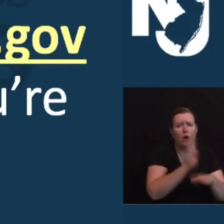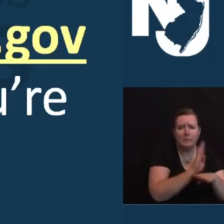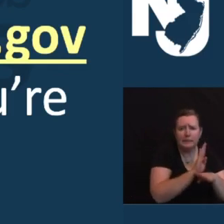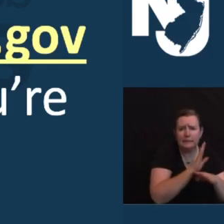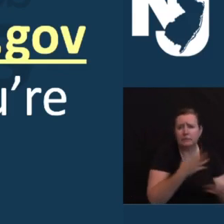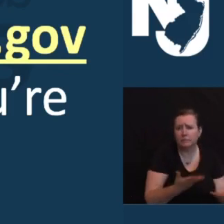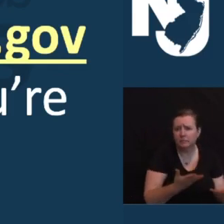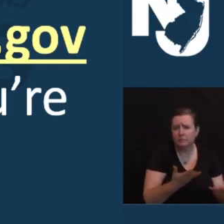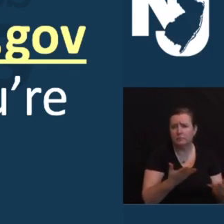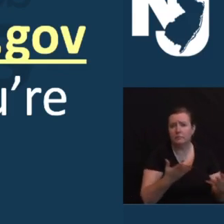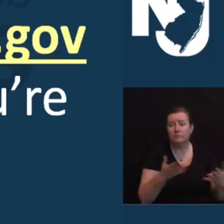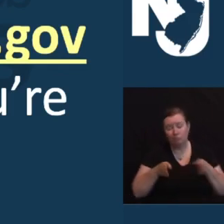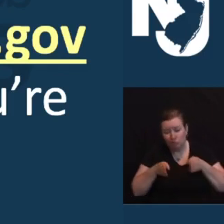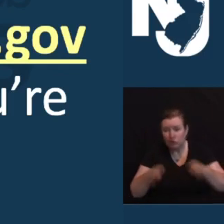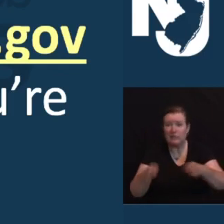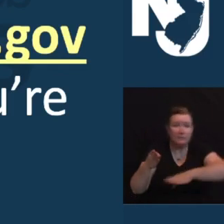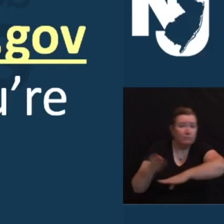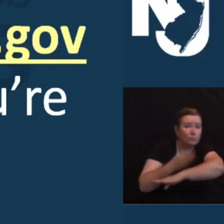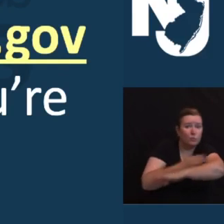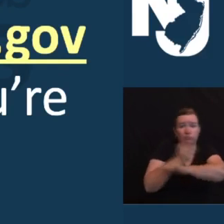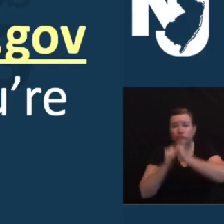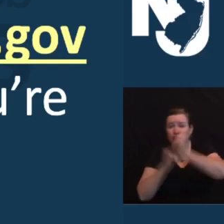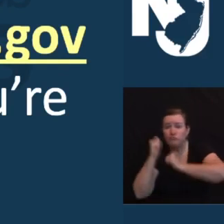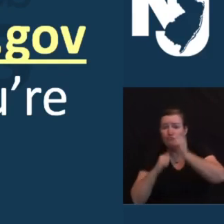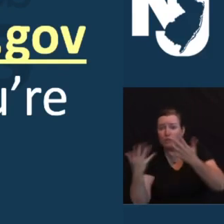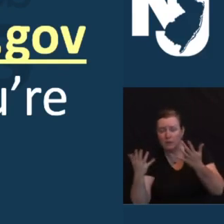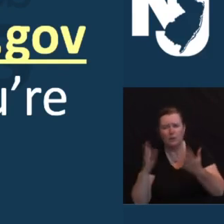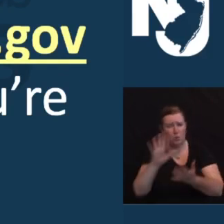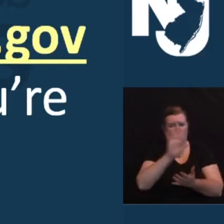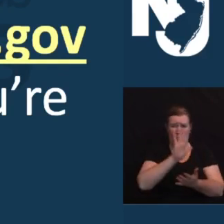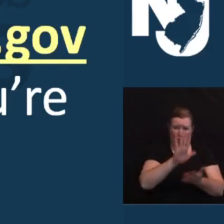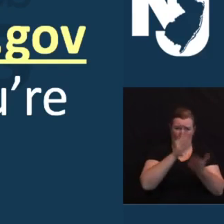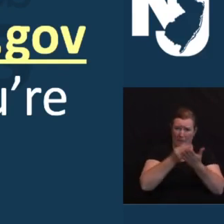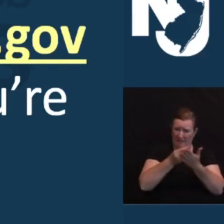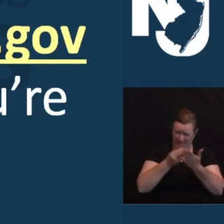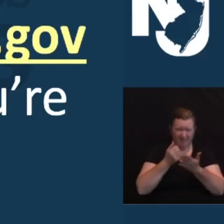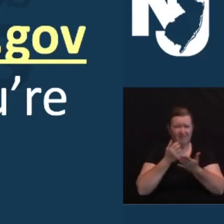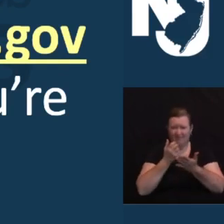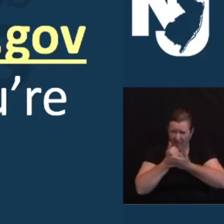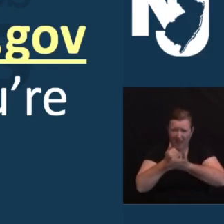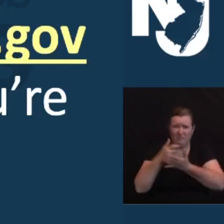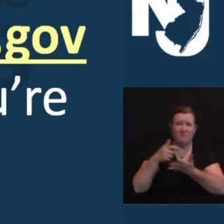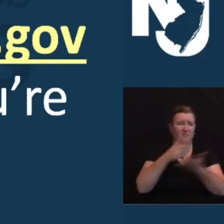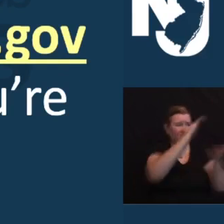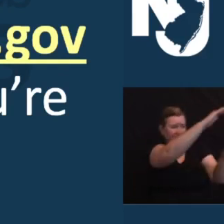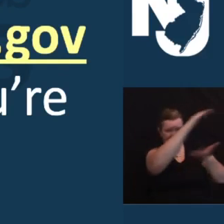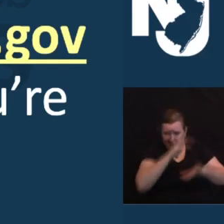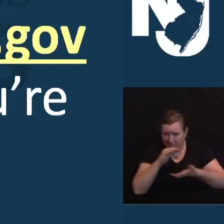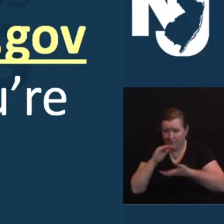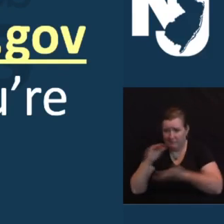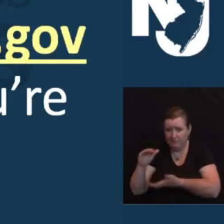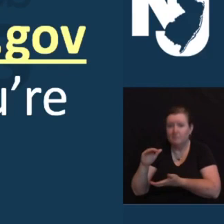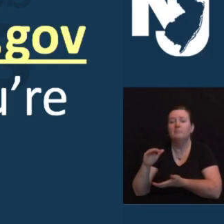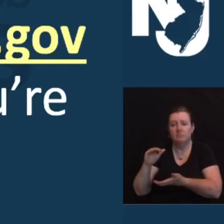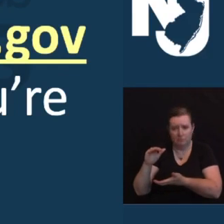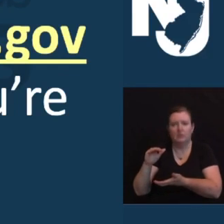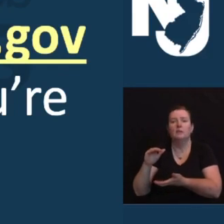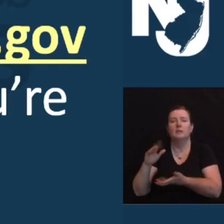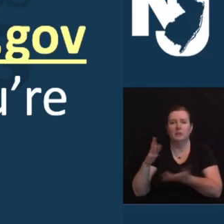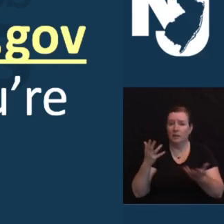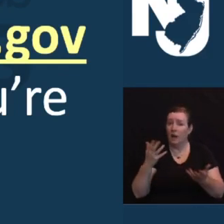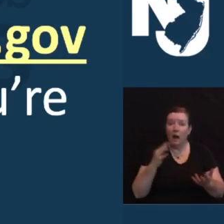that money is our tax dollars. And if it doesn't come to New Jersey, it goes somewhere, but it will go to another state. And by the way,